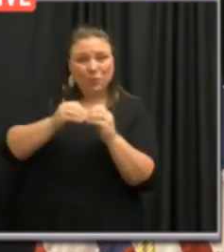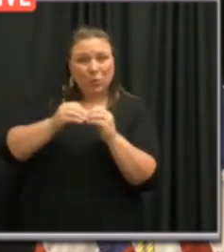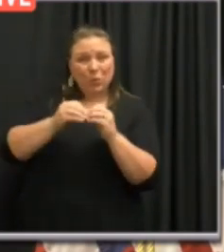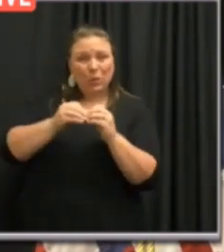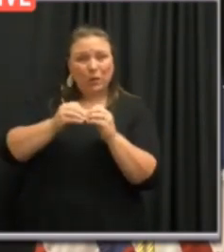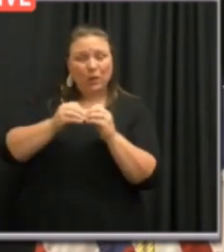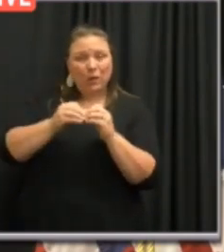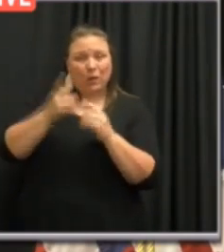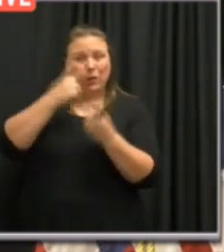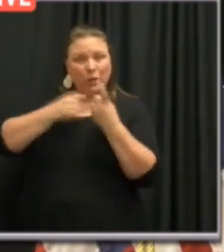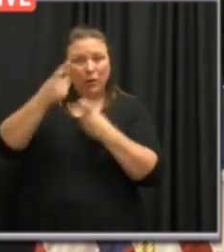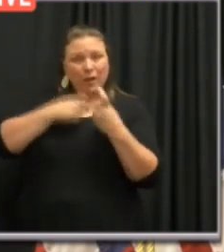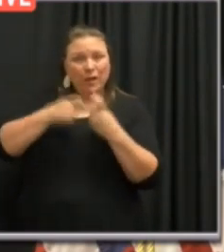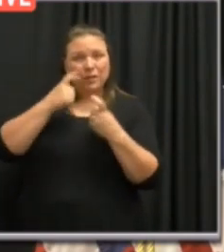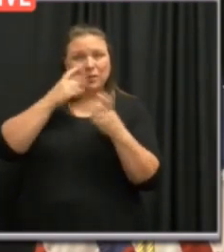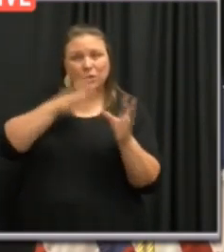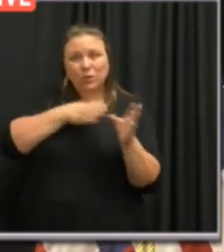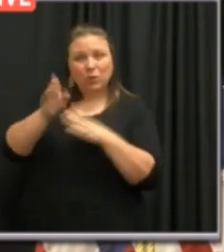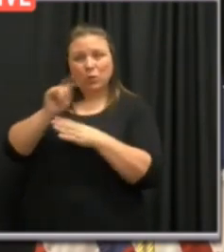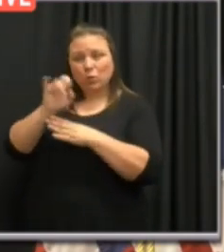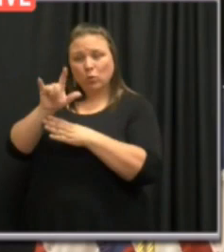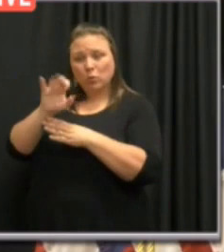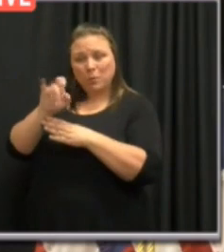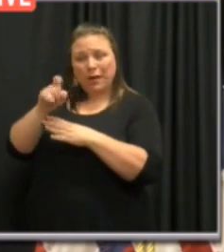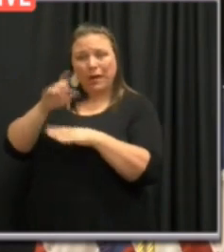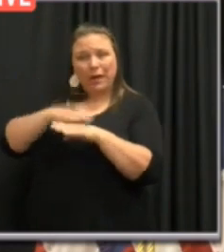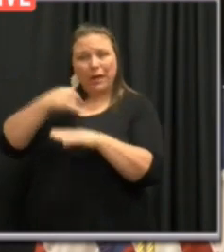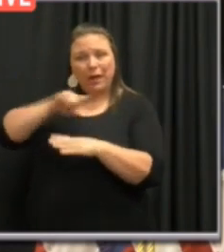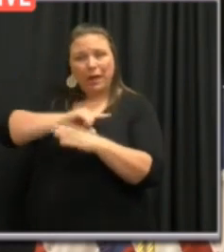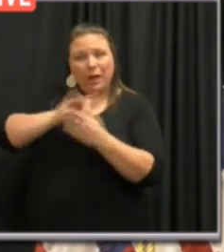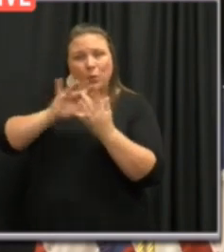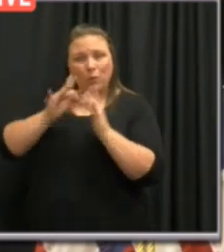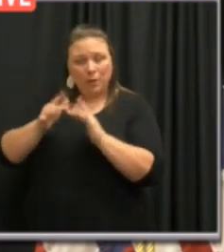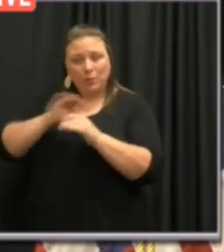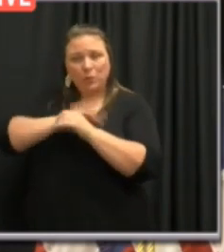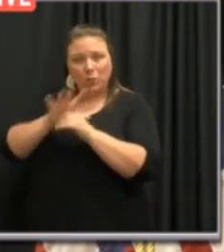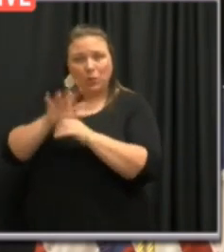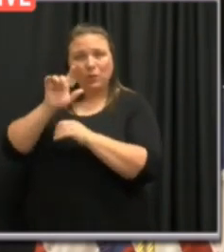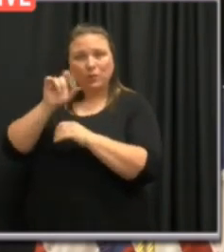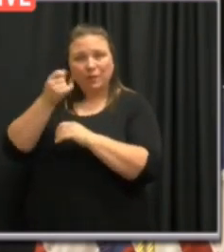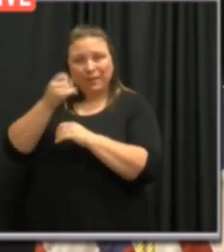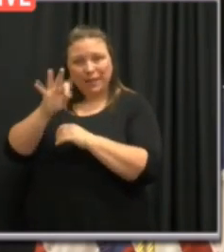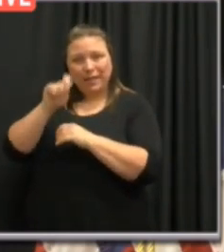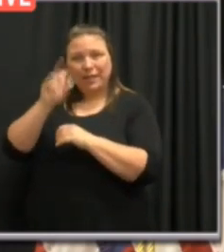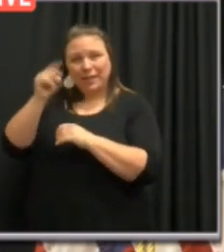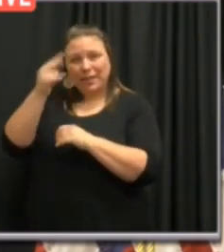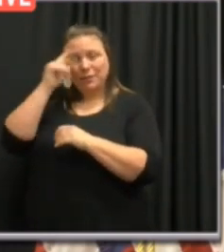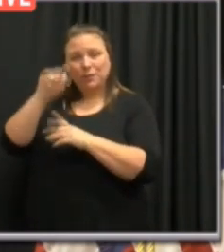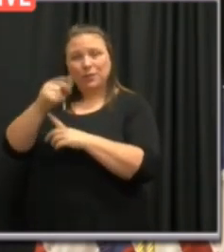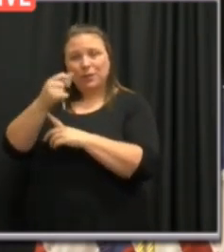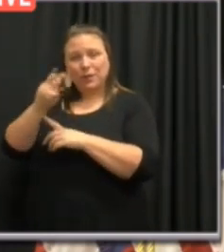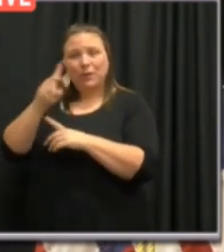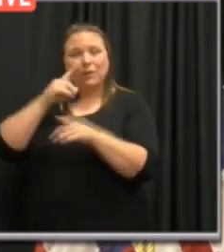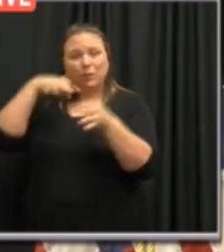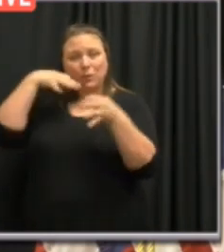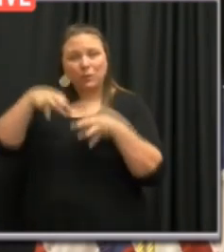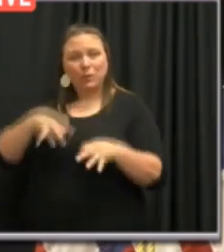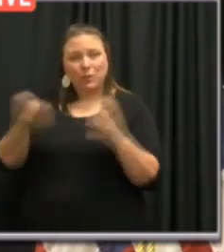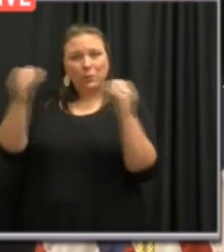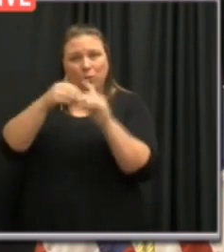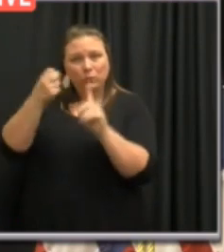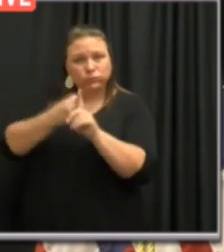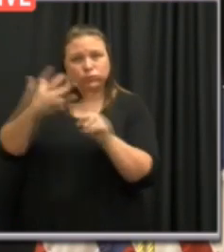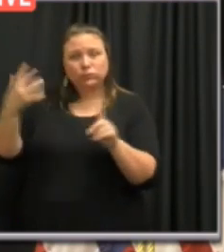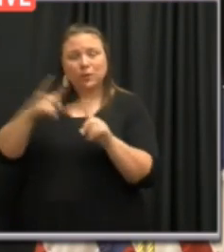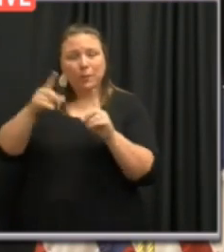to the toolbox on our website, COVID-19.national.gov, that could also provide them more guidance around that. But